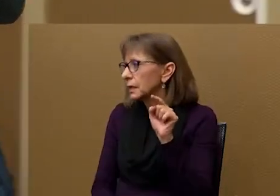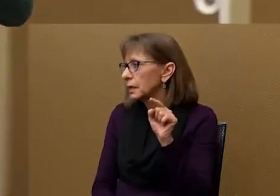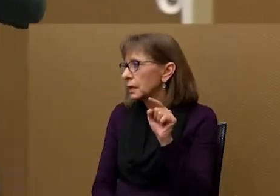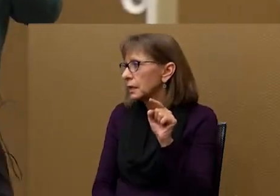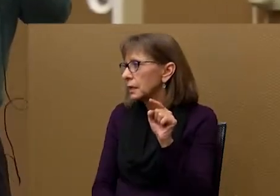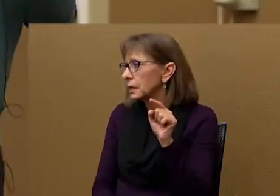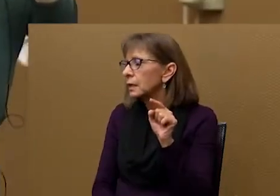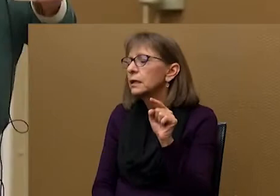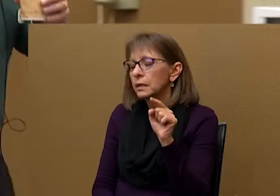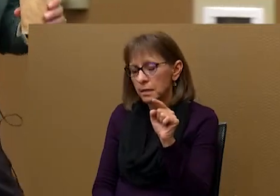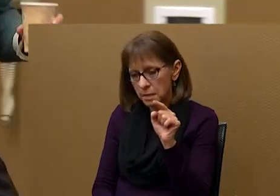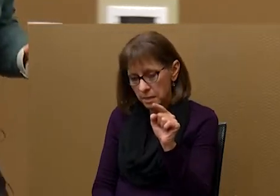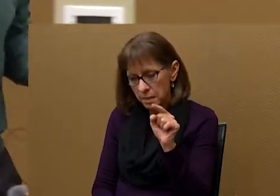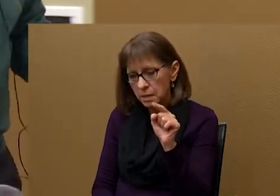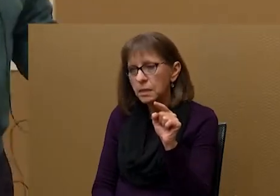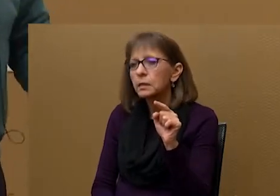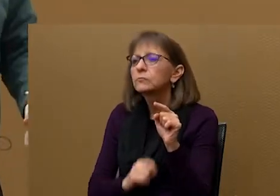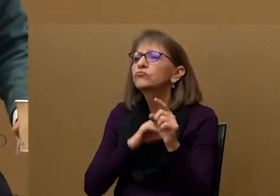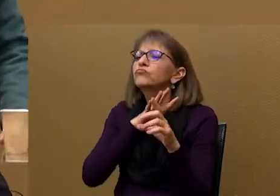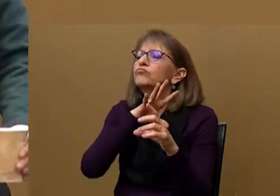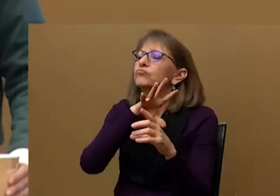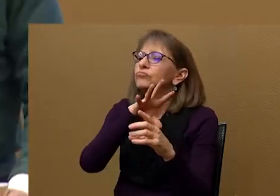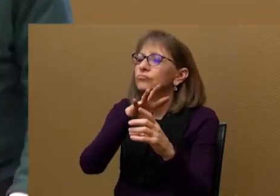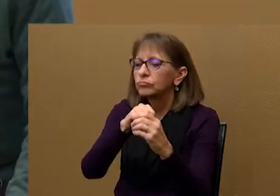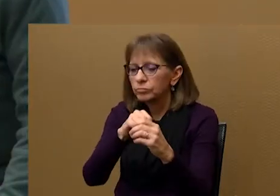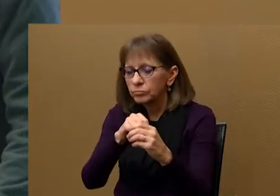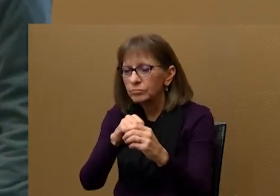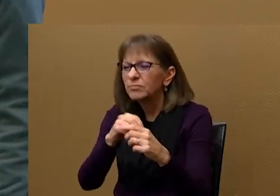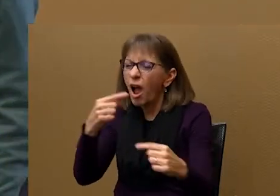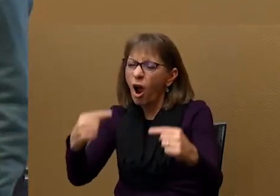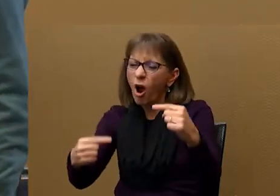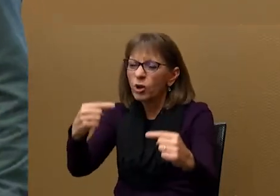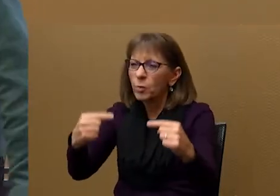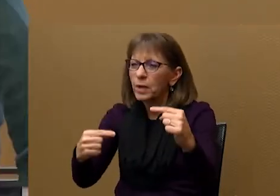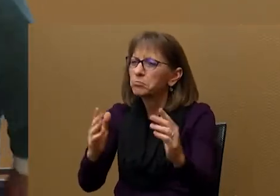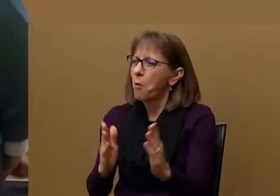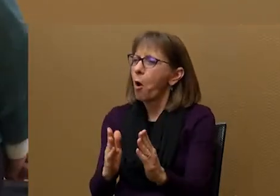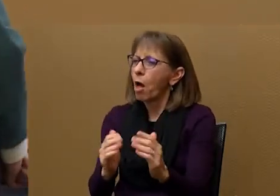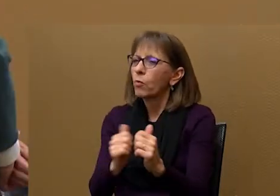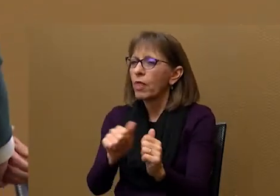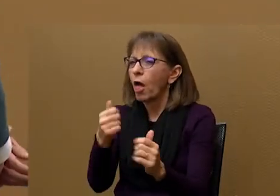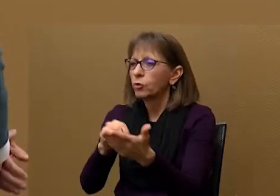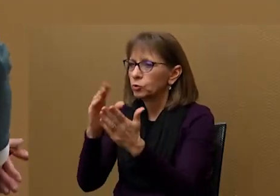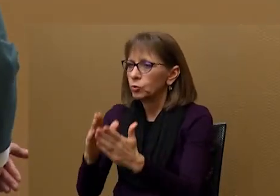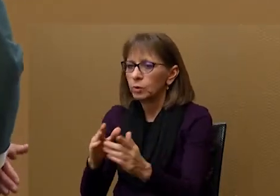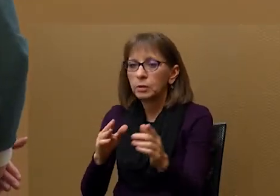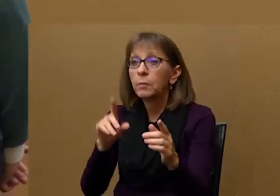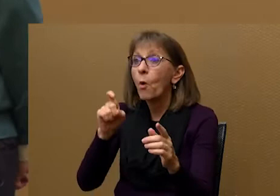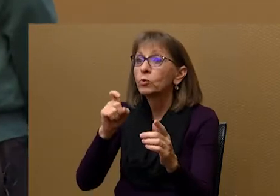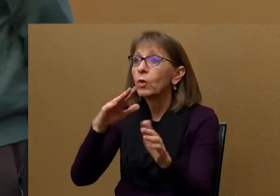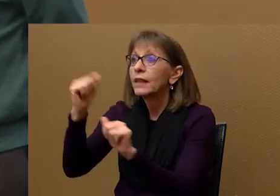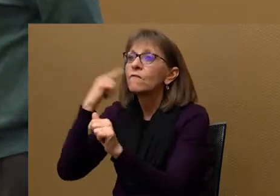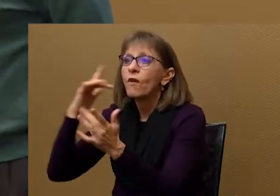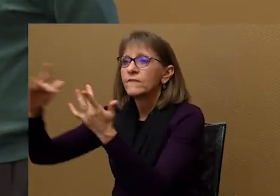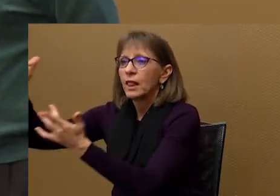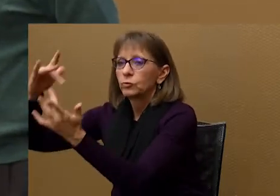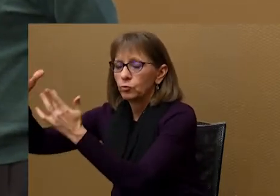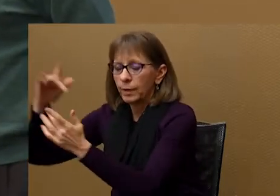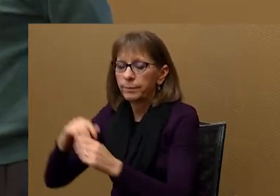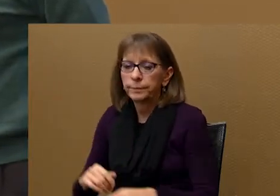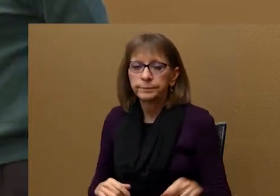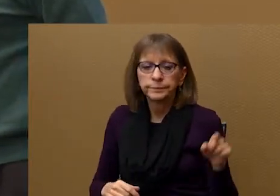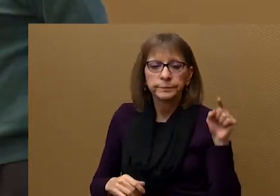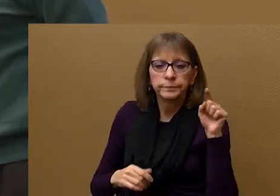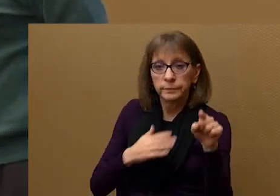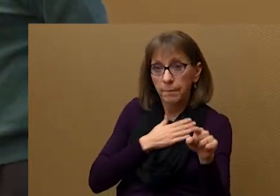I have a student who recently got into a small argument with another student right before